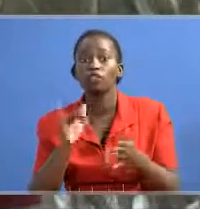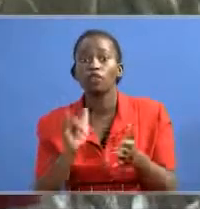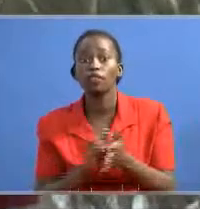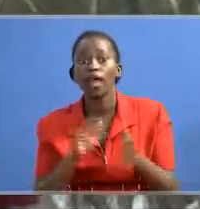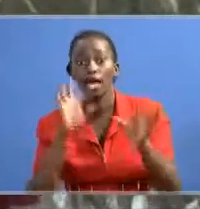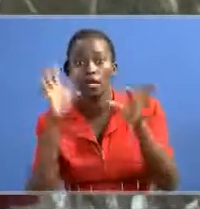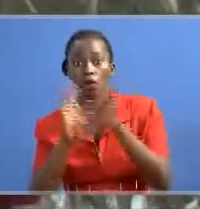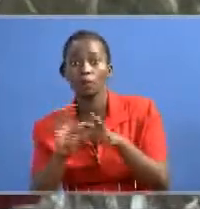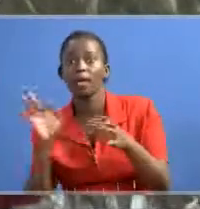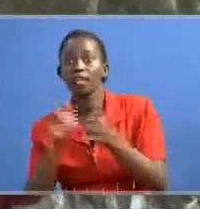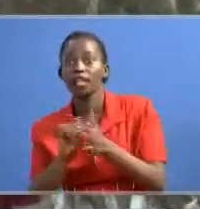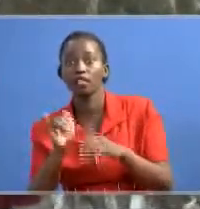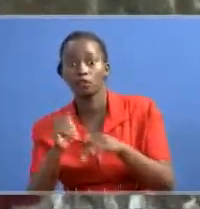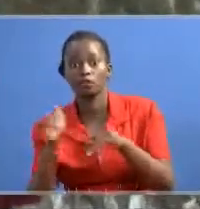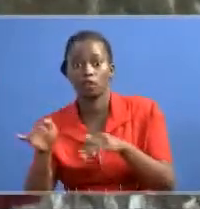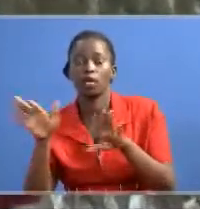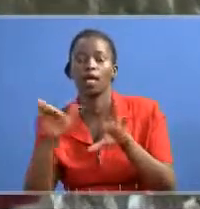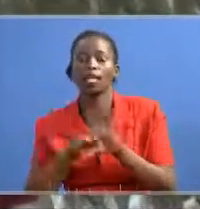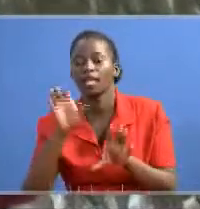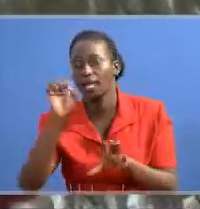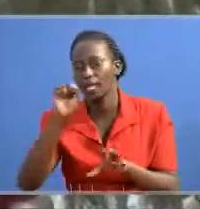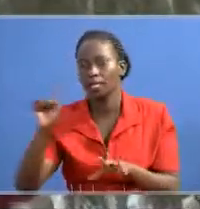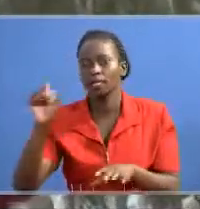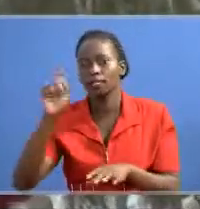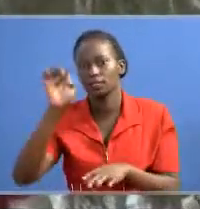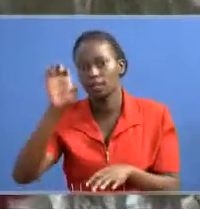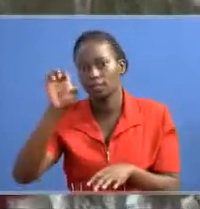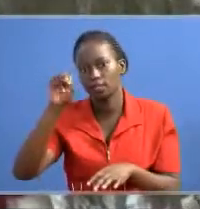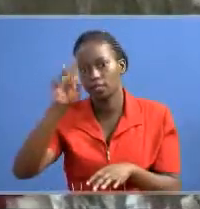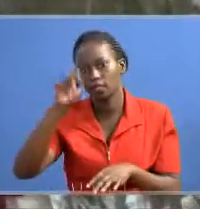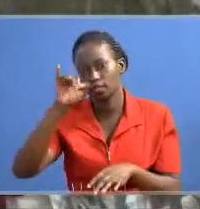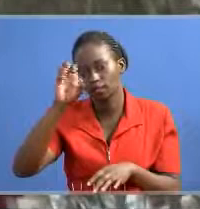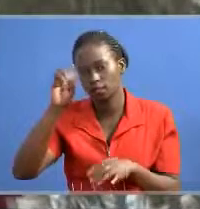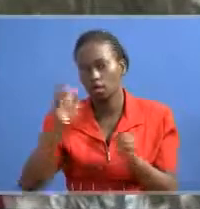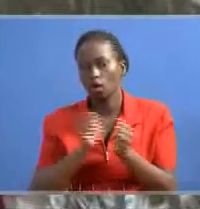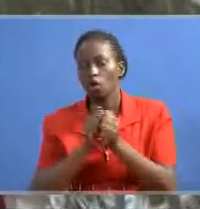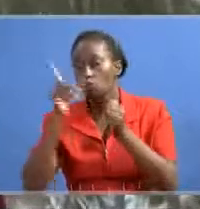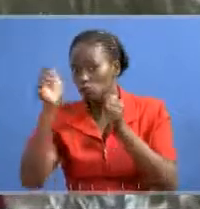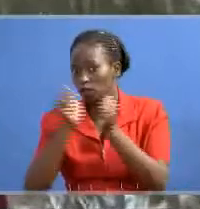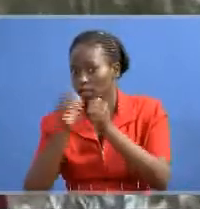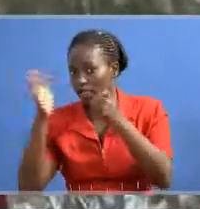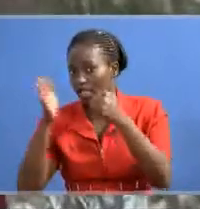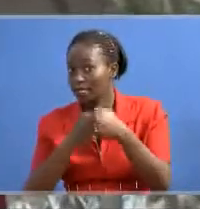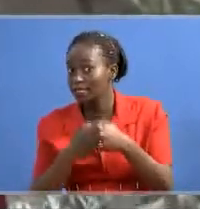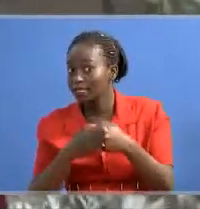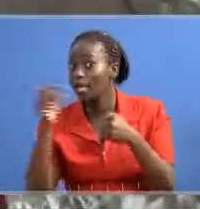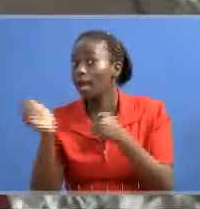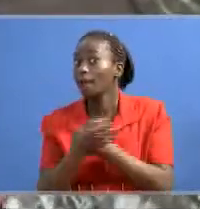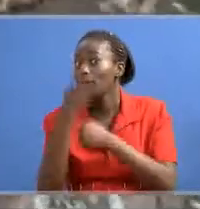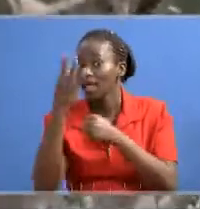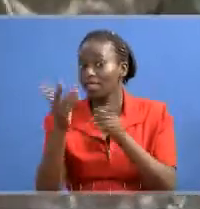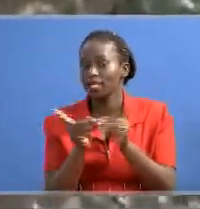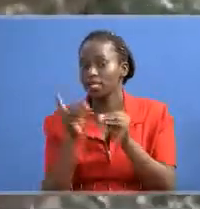a presidential accession of the Energy Act 2019 on March 14,